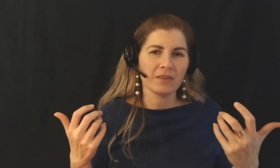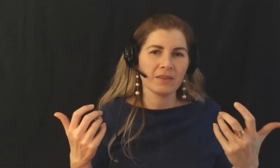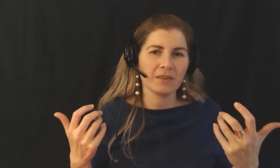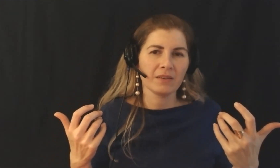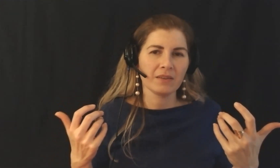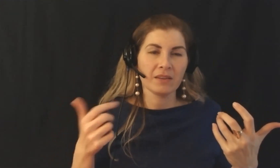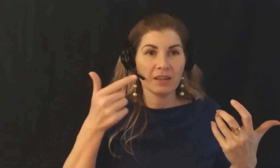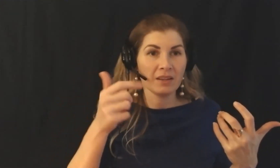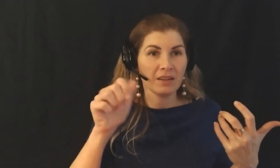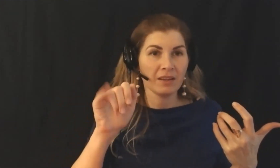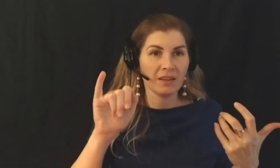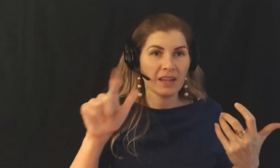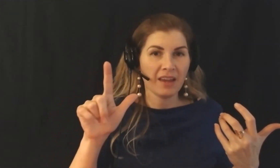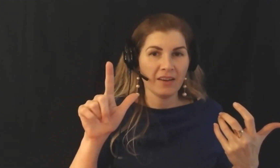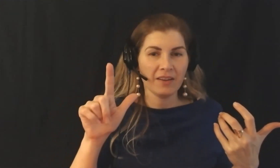Gail?